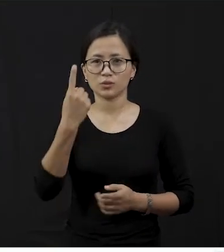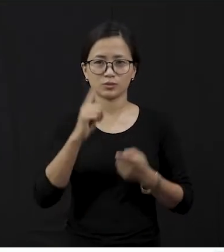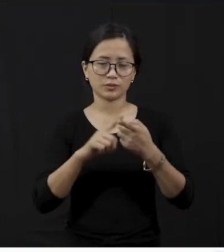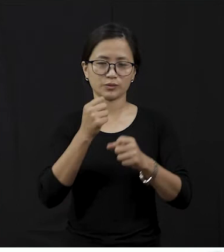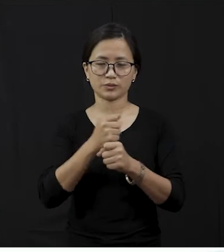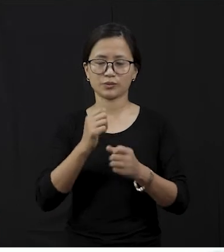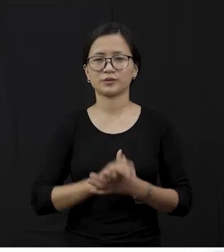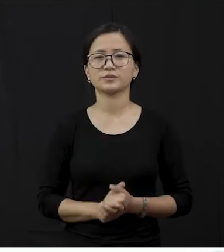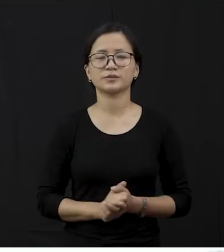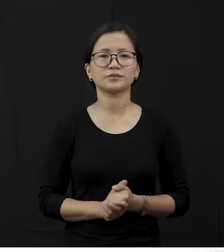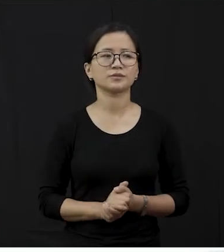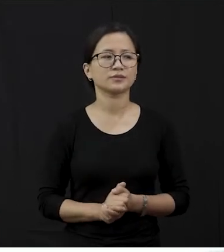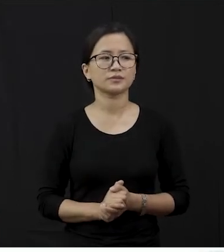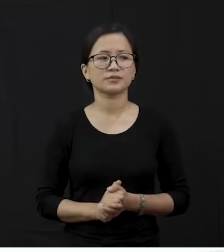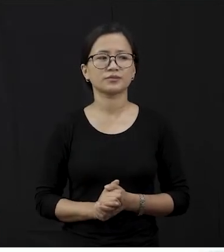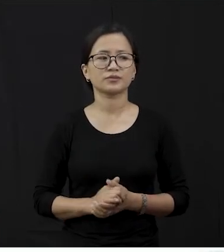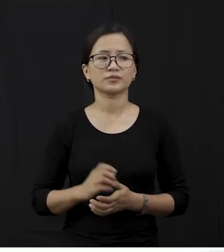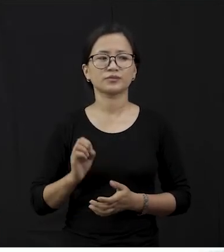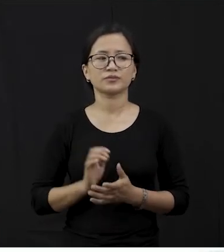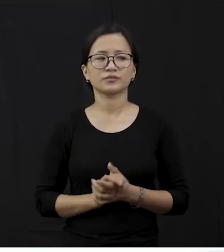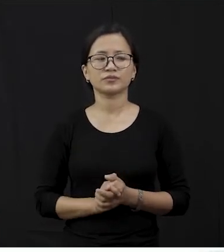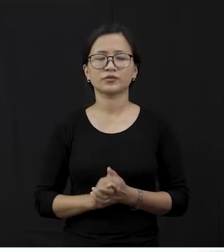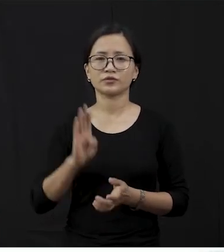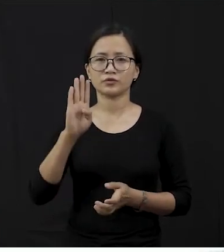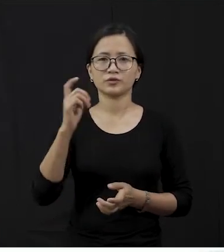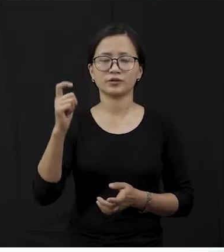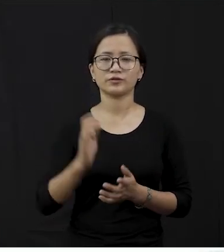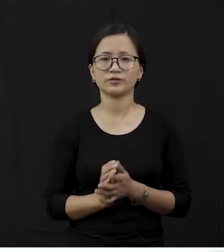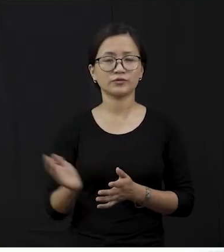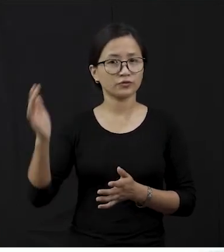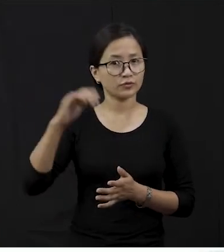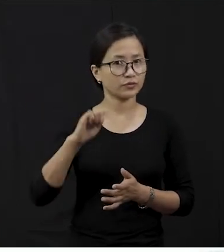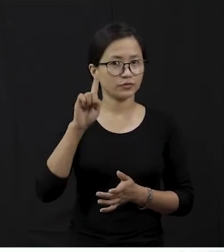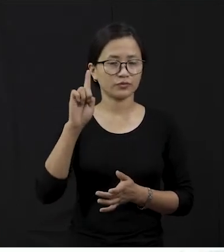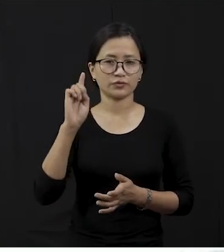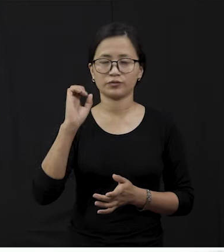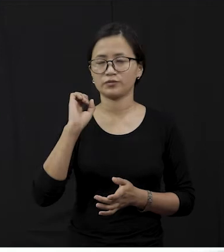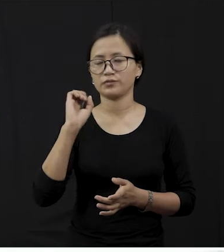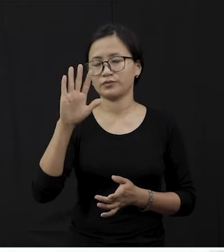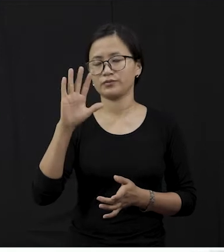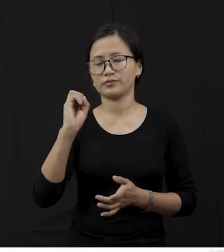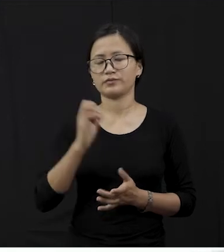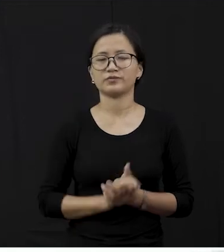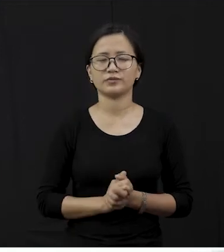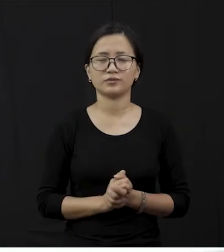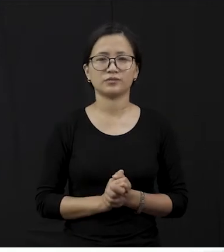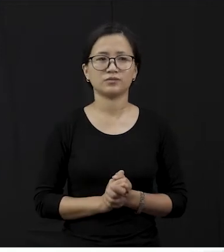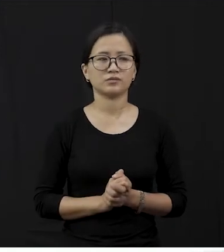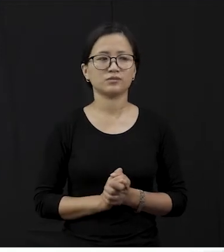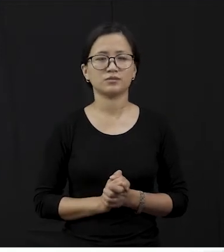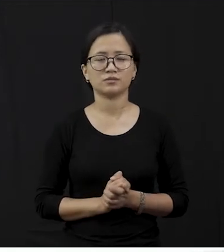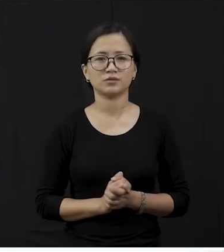example. We are going to subtract 47 from 50. Okay. Then the numbers in the ones place are